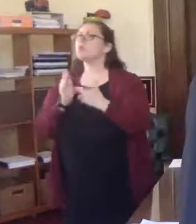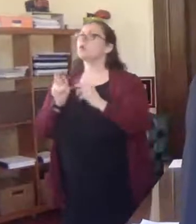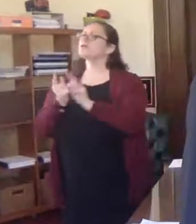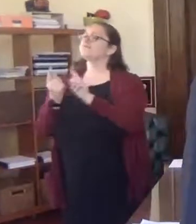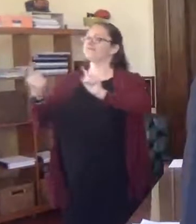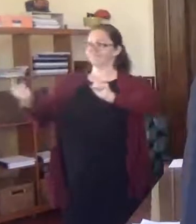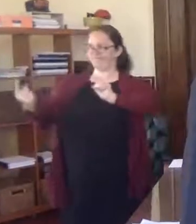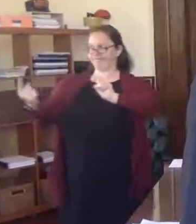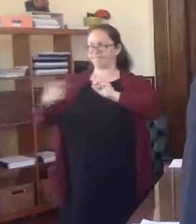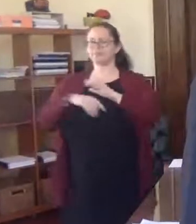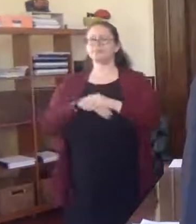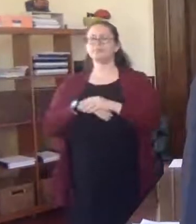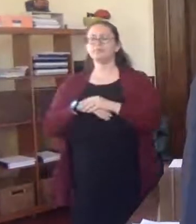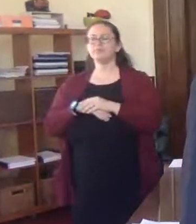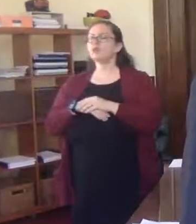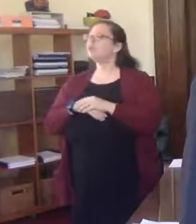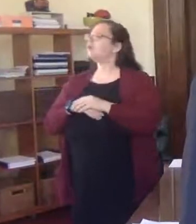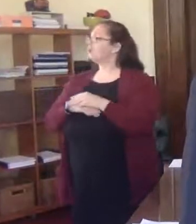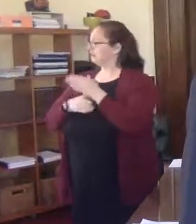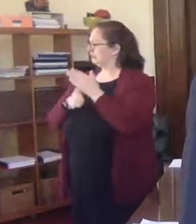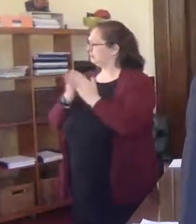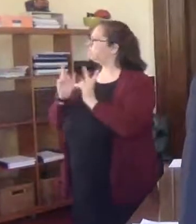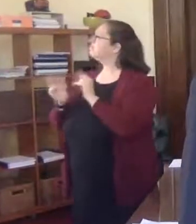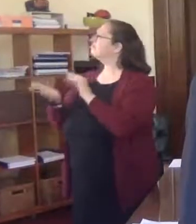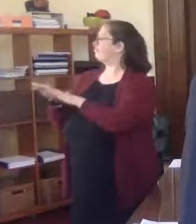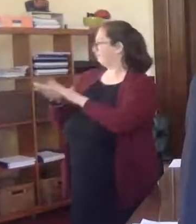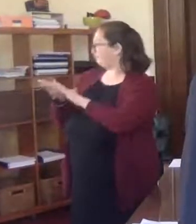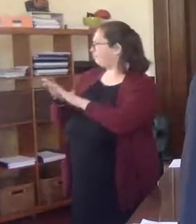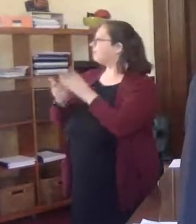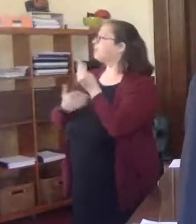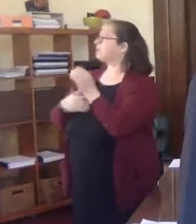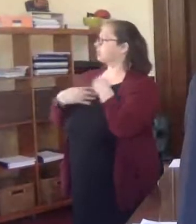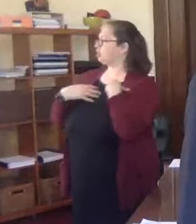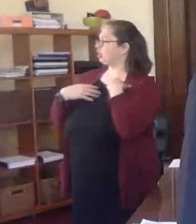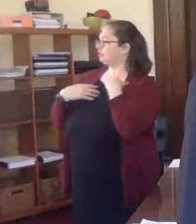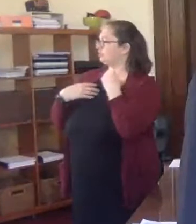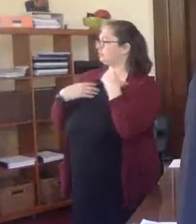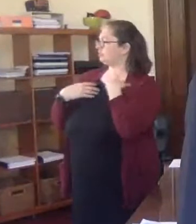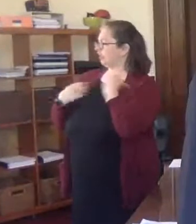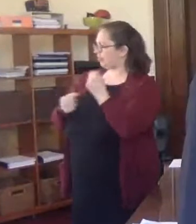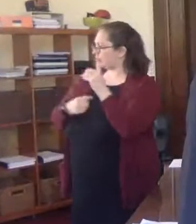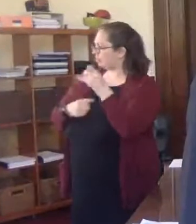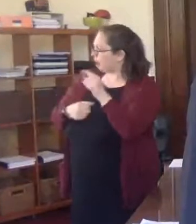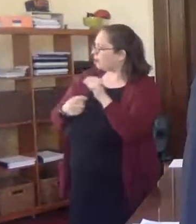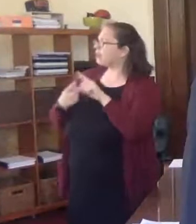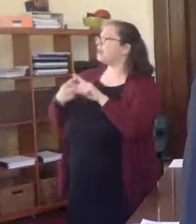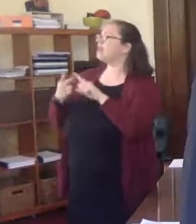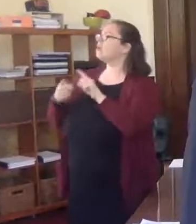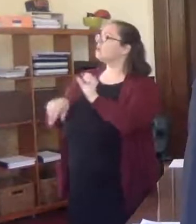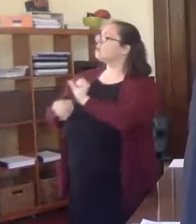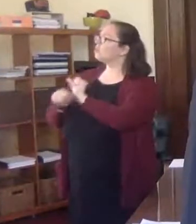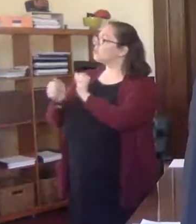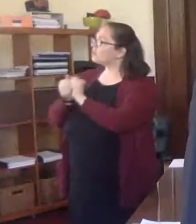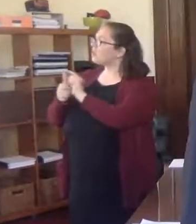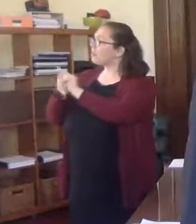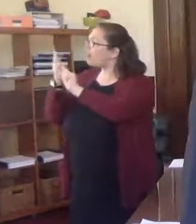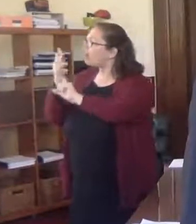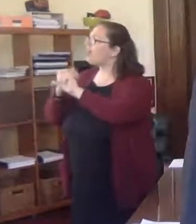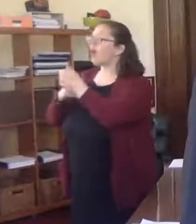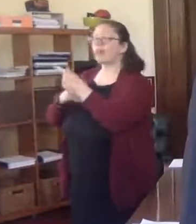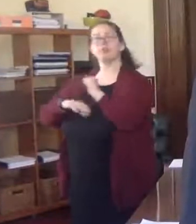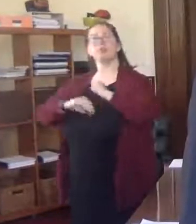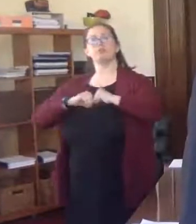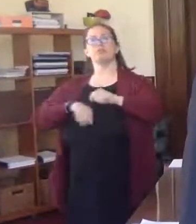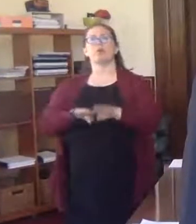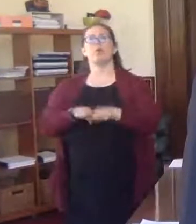our viewers complimenting the health department for working with the Missouri Foundation of Health and other FQHCs for opening new testing